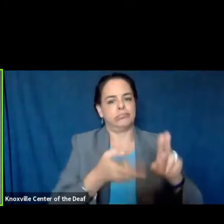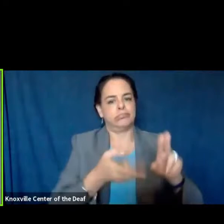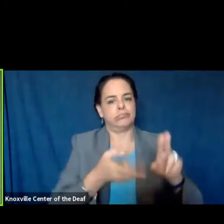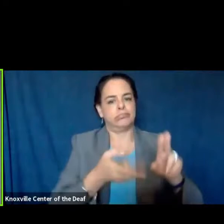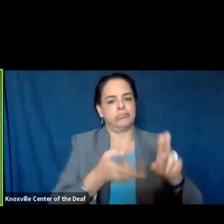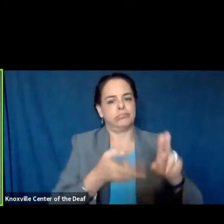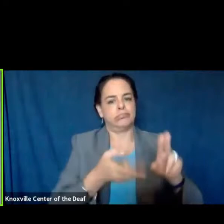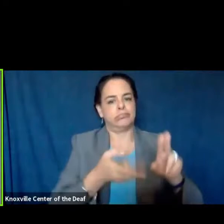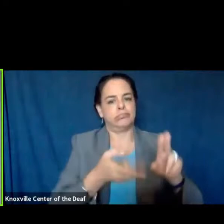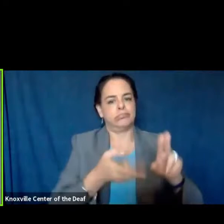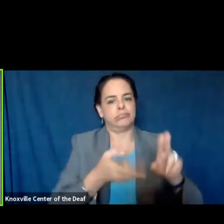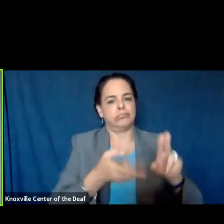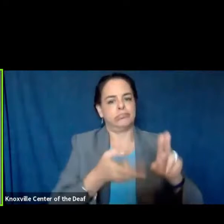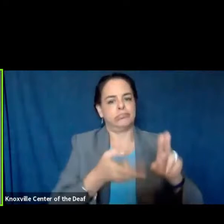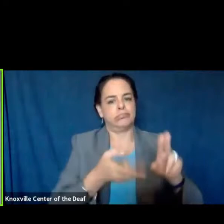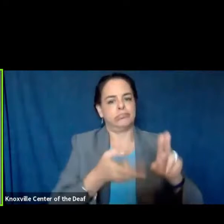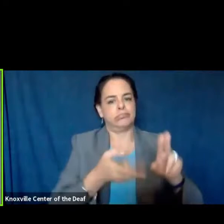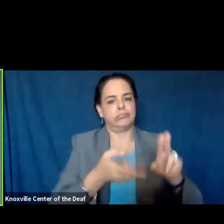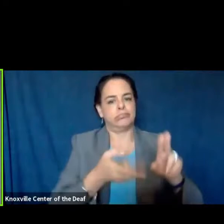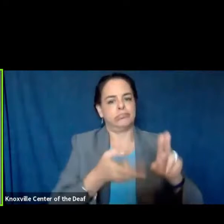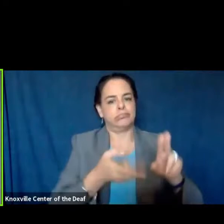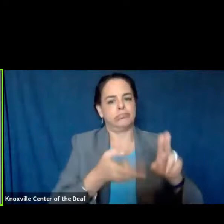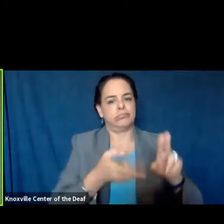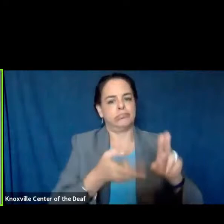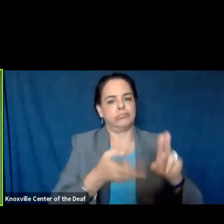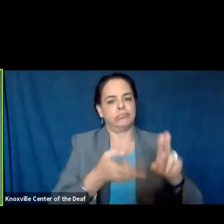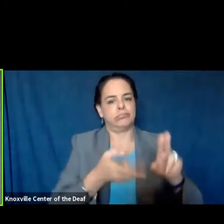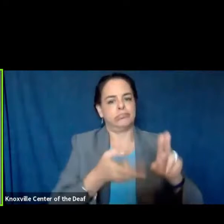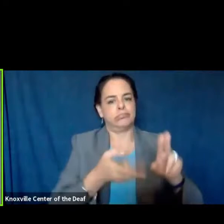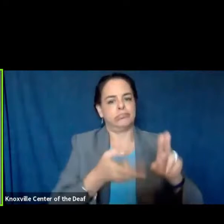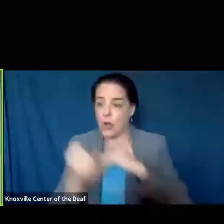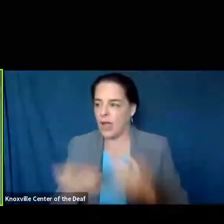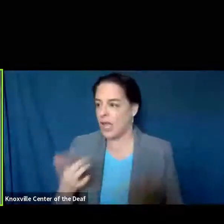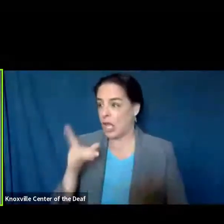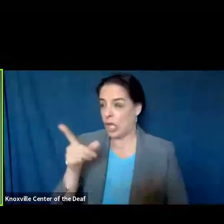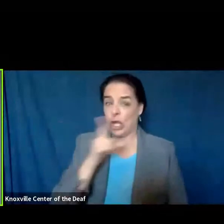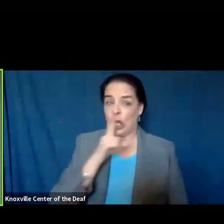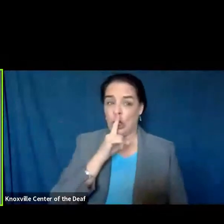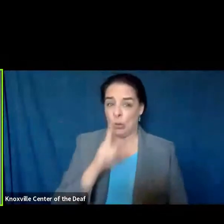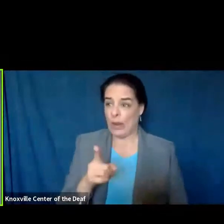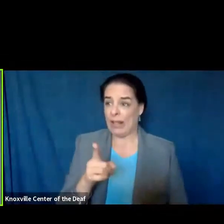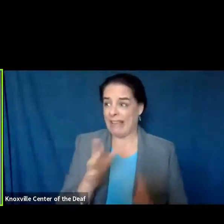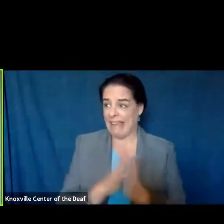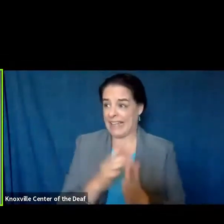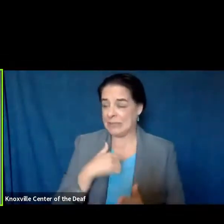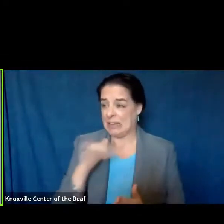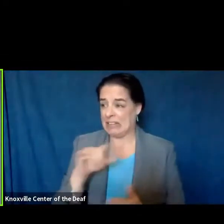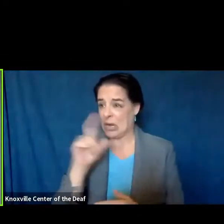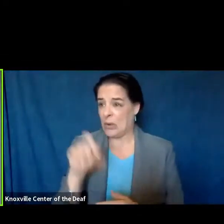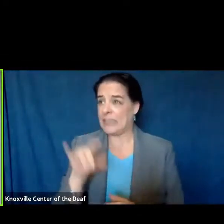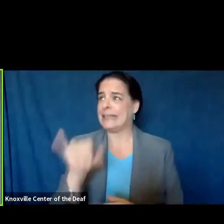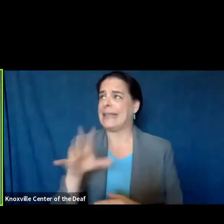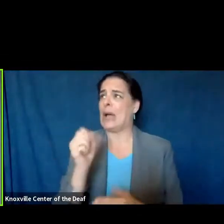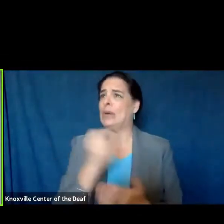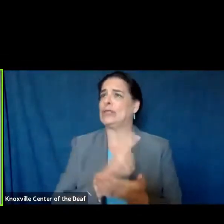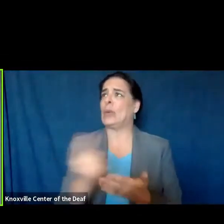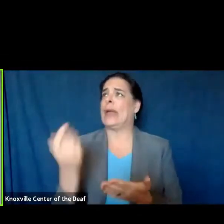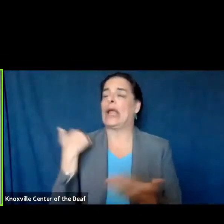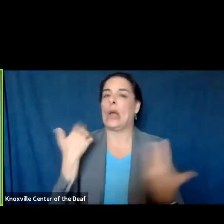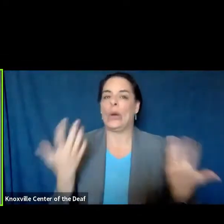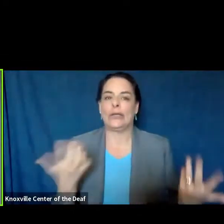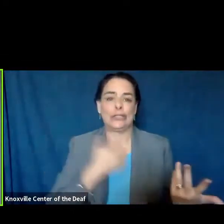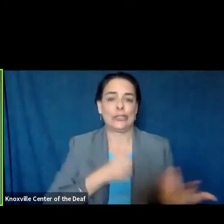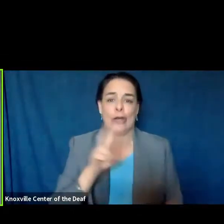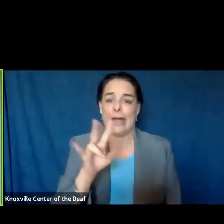day? People reached by contact tracers, and did those people? You're asking me how many were reached that day on that day a week ago.